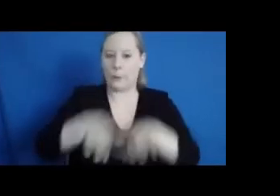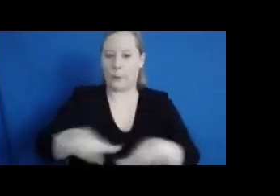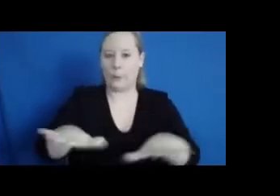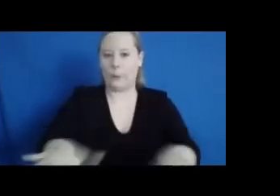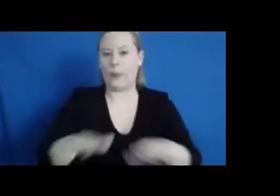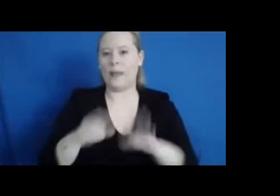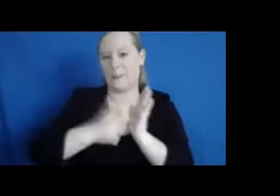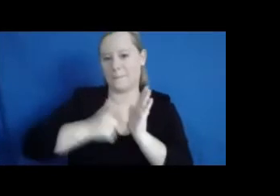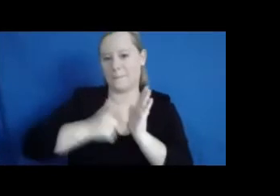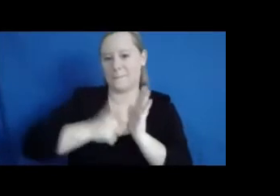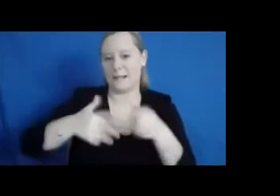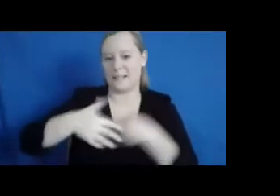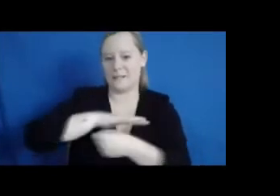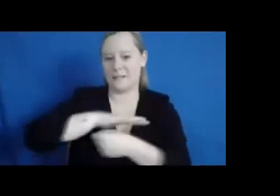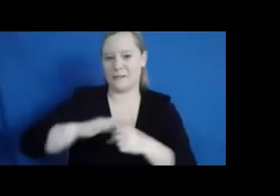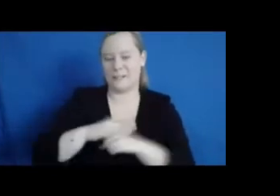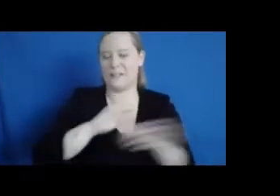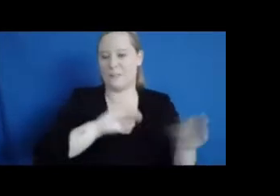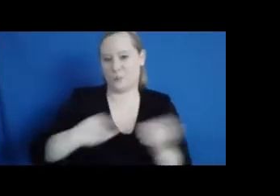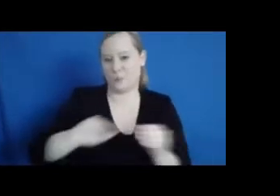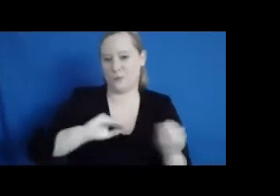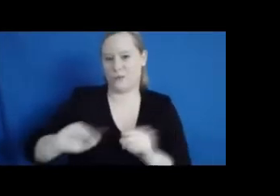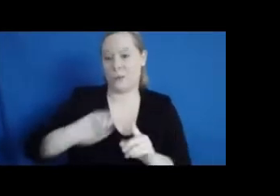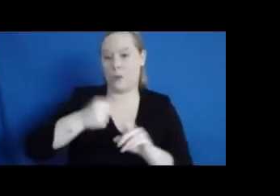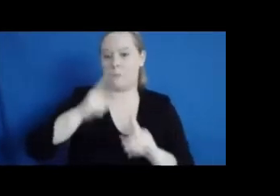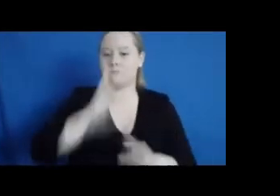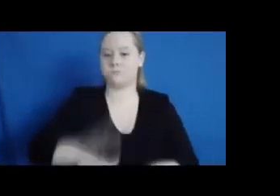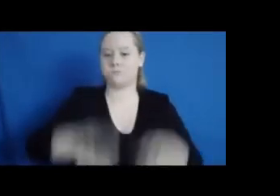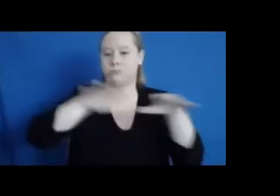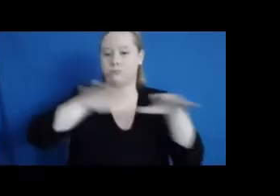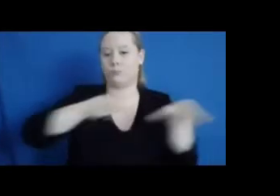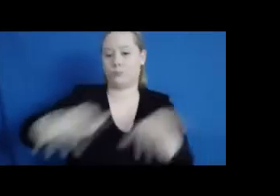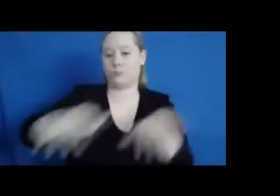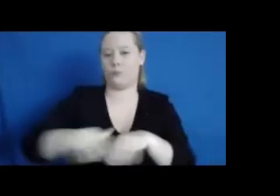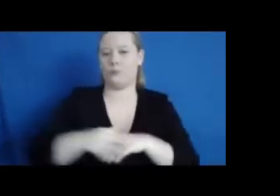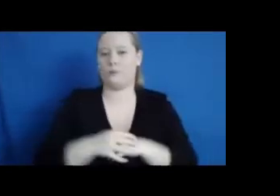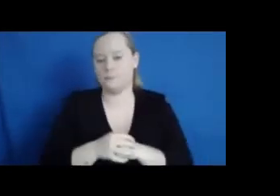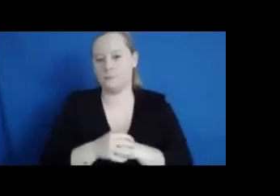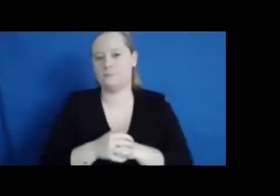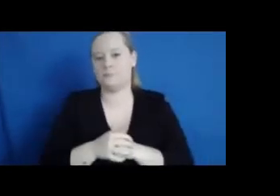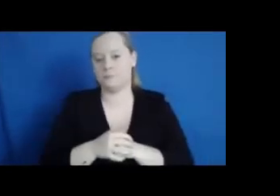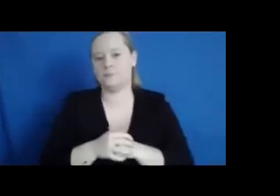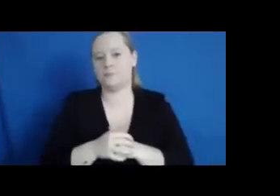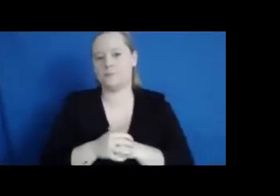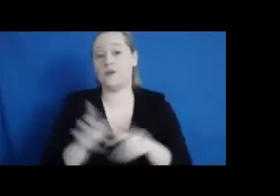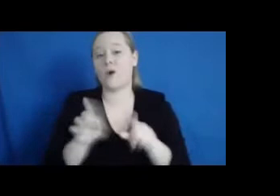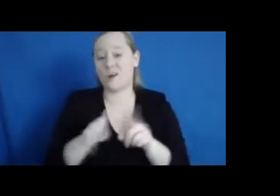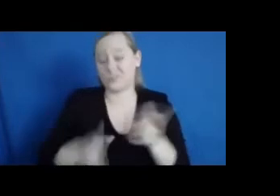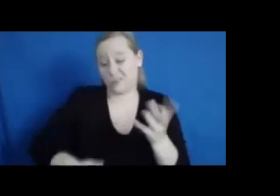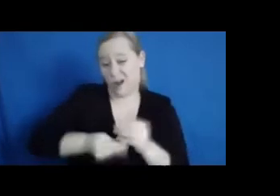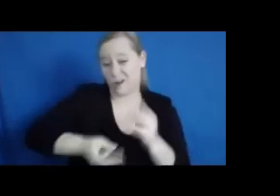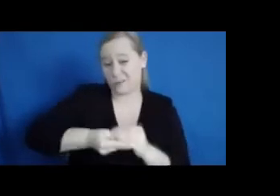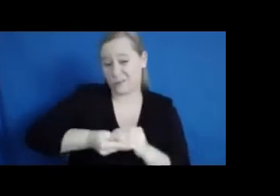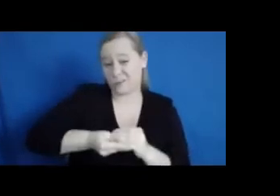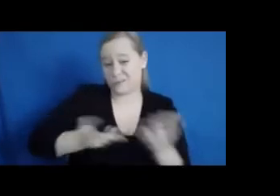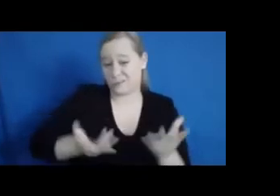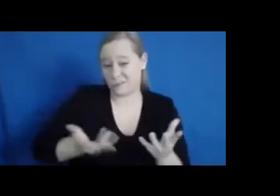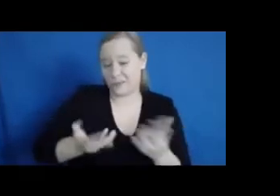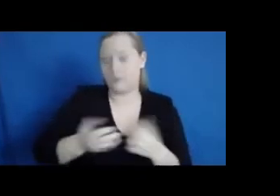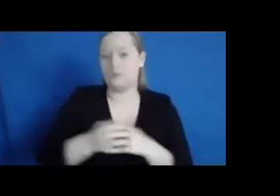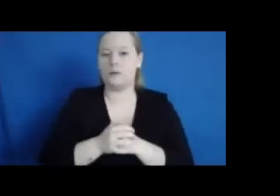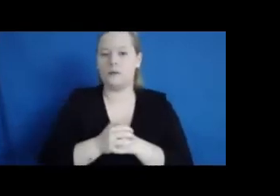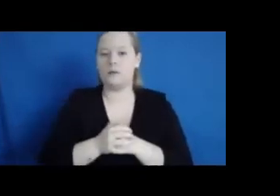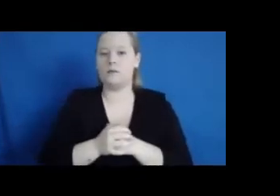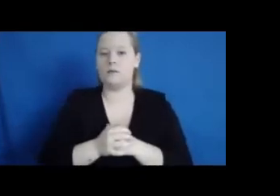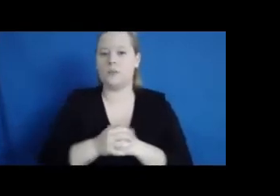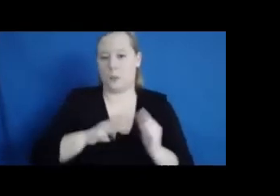that's being remobilized during high runoff. And then other minor contributions include highly turbid runoff from